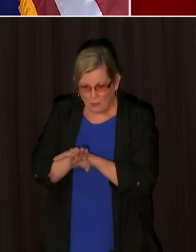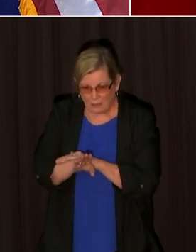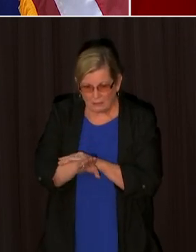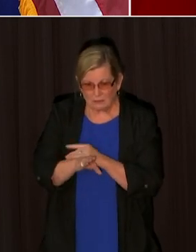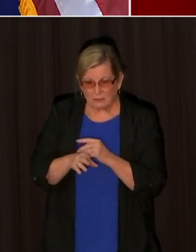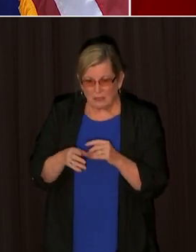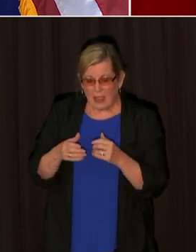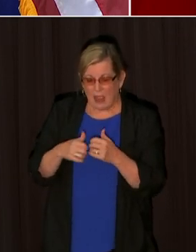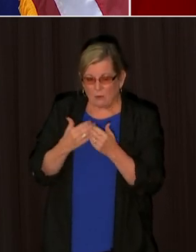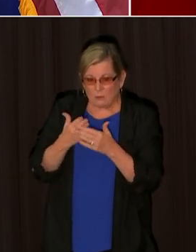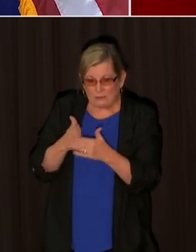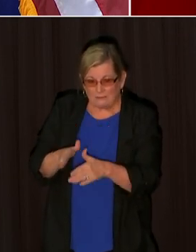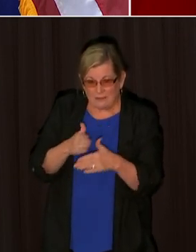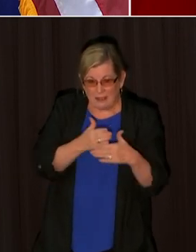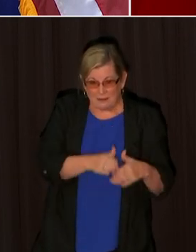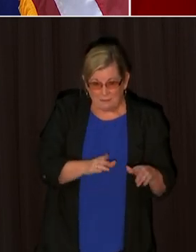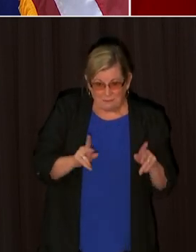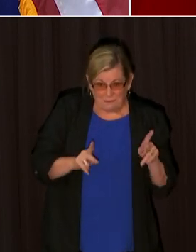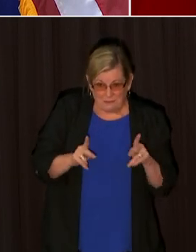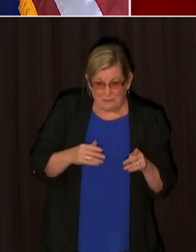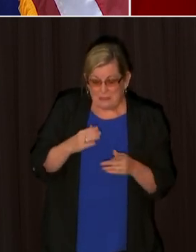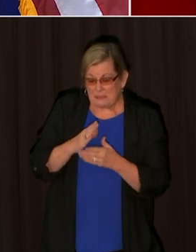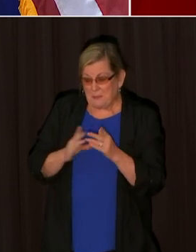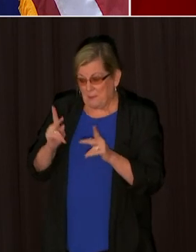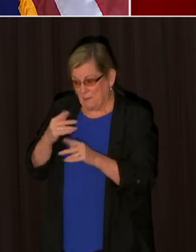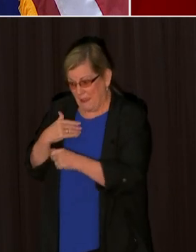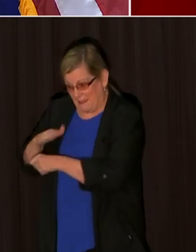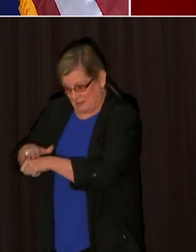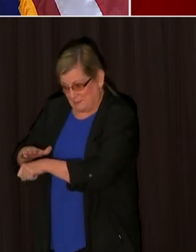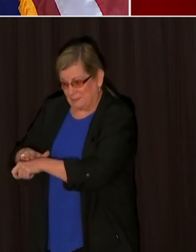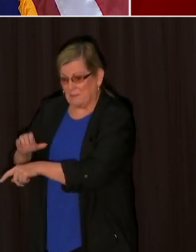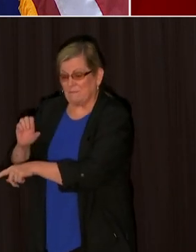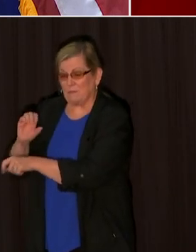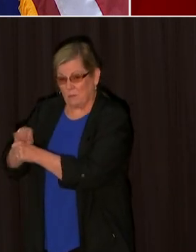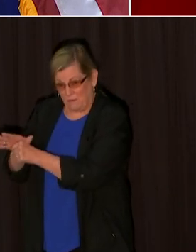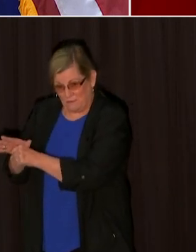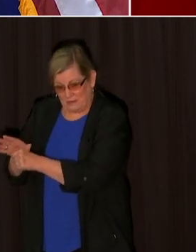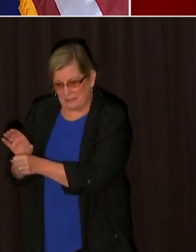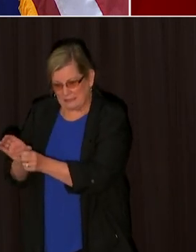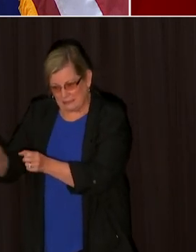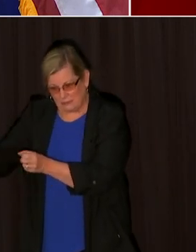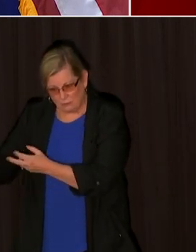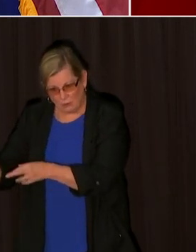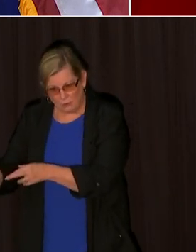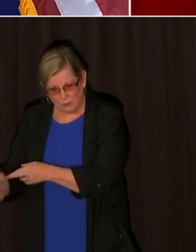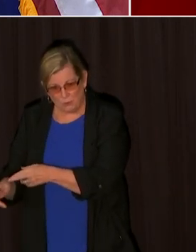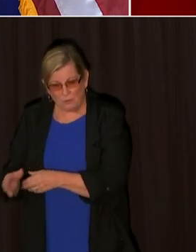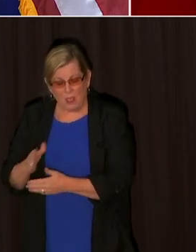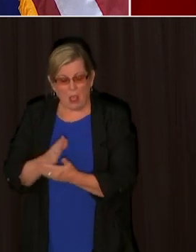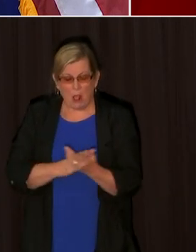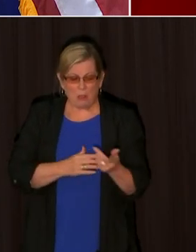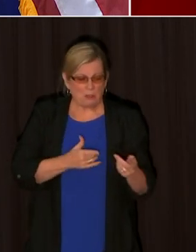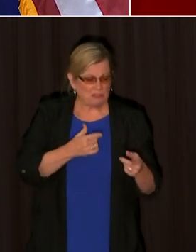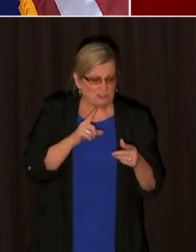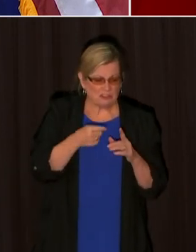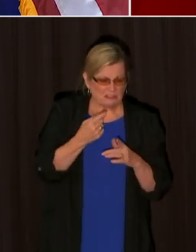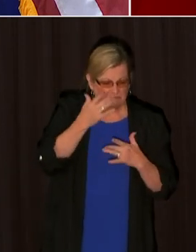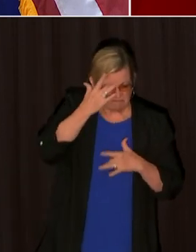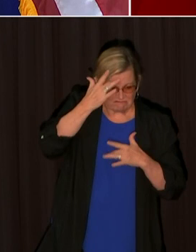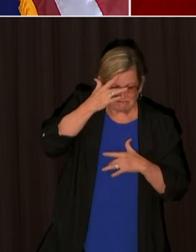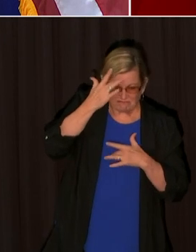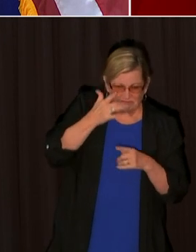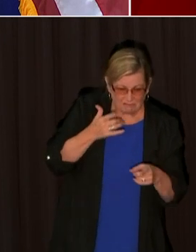for those who are presenting with a COVID-related sign or symptom, to separate them from individuals who are presenting with other urgent and